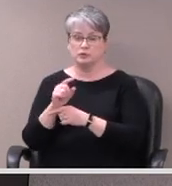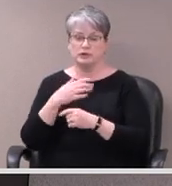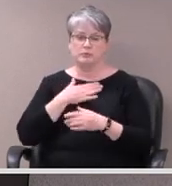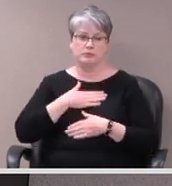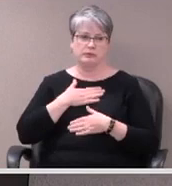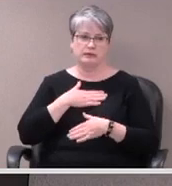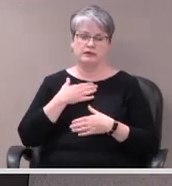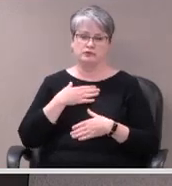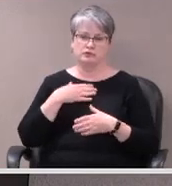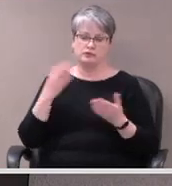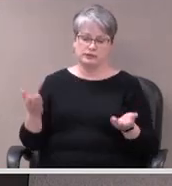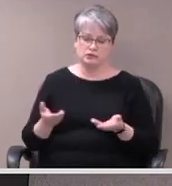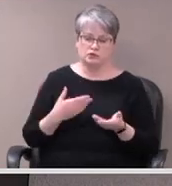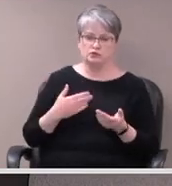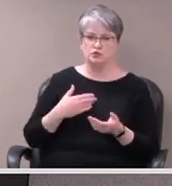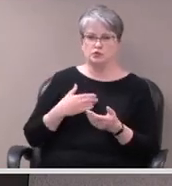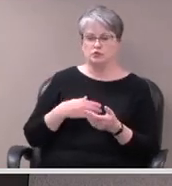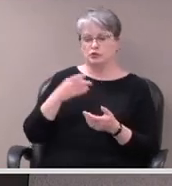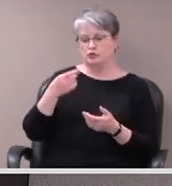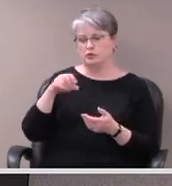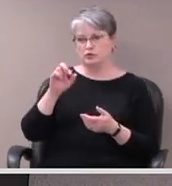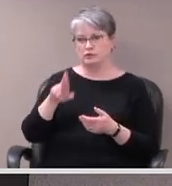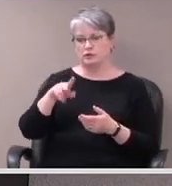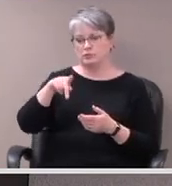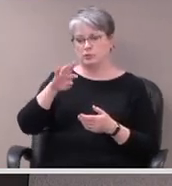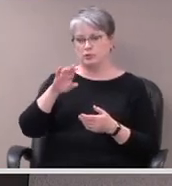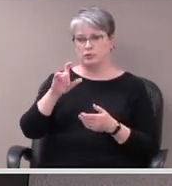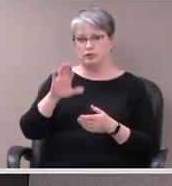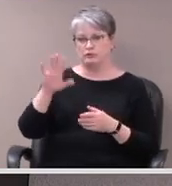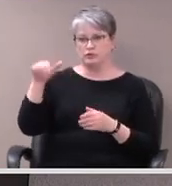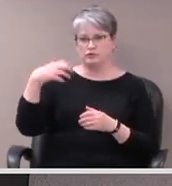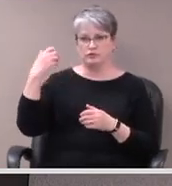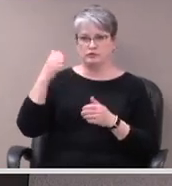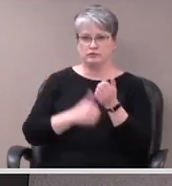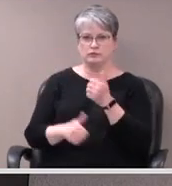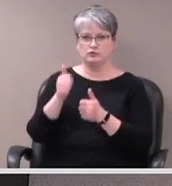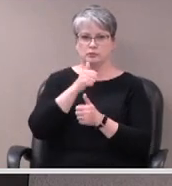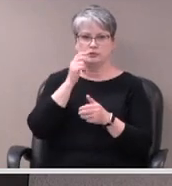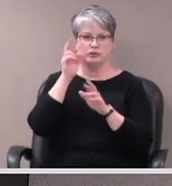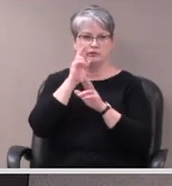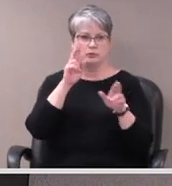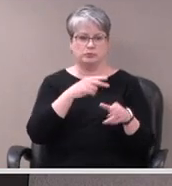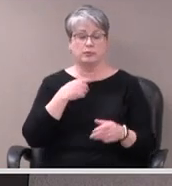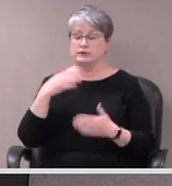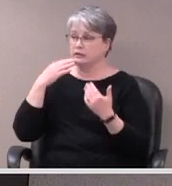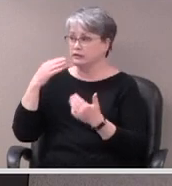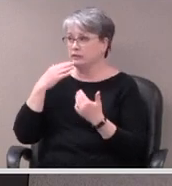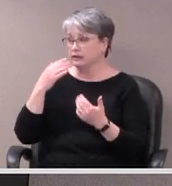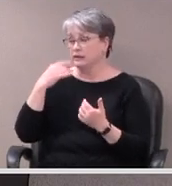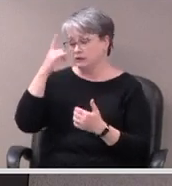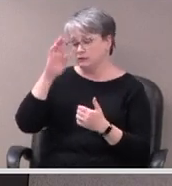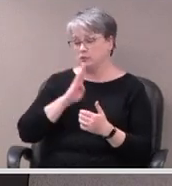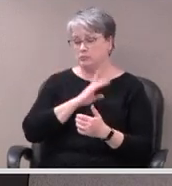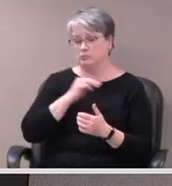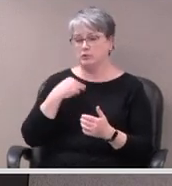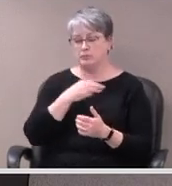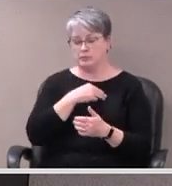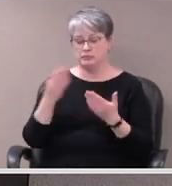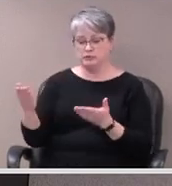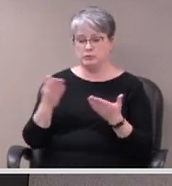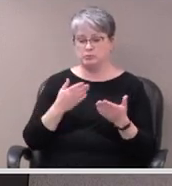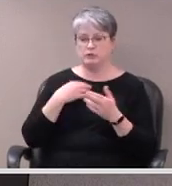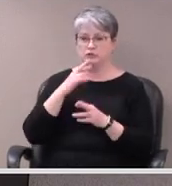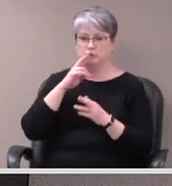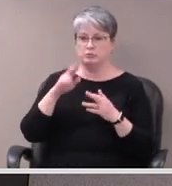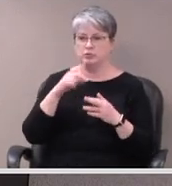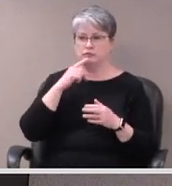introduce our superintendent, Dr. Marty Polio, for the superintendent's report. Dr. Polio. Thank you, Chair Porter and board members. Tonight, I bring you the report